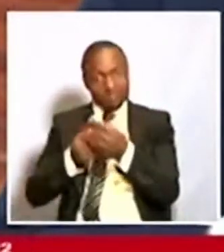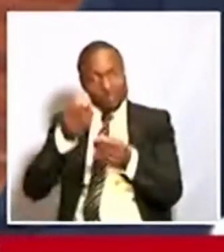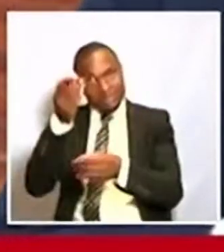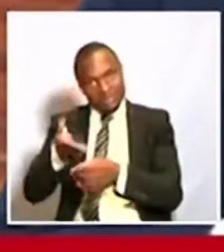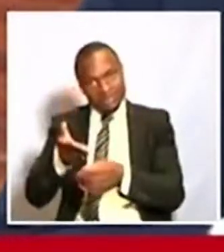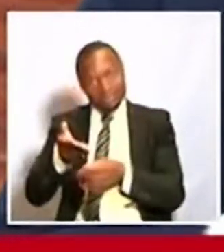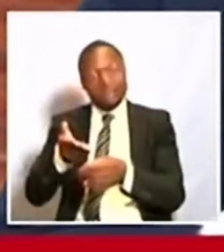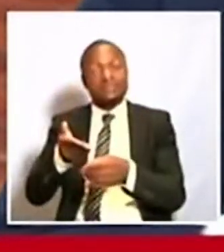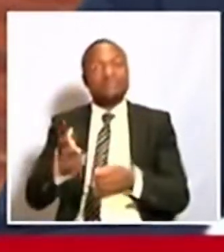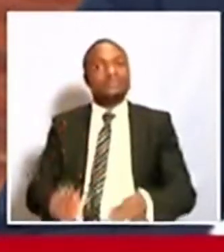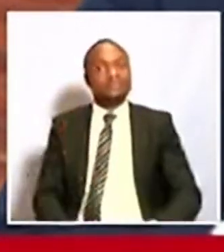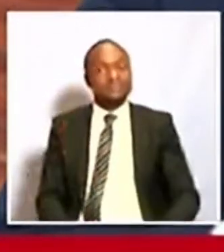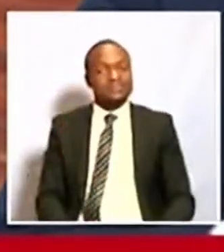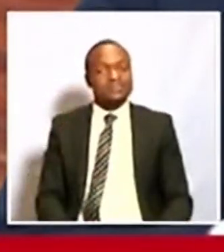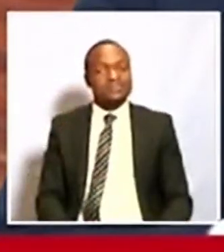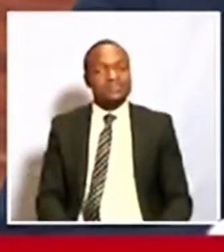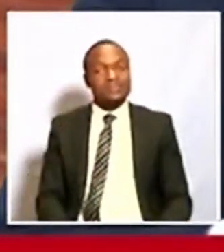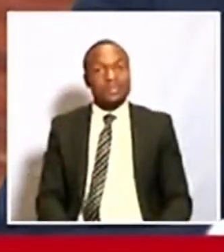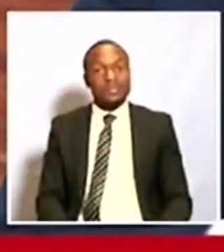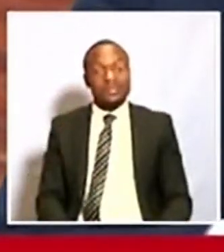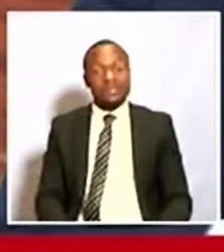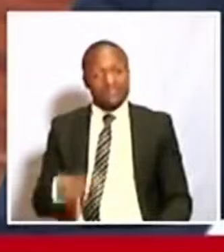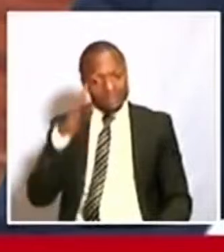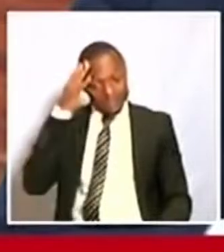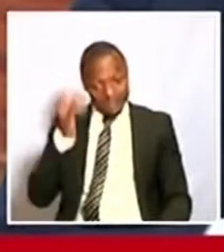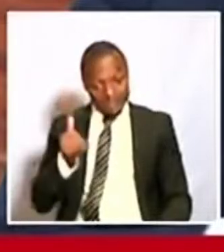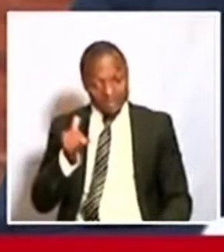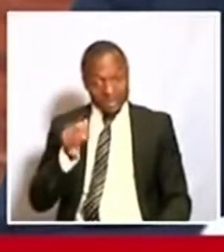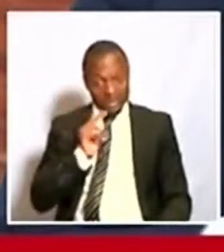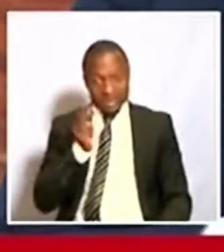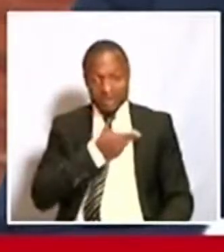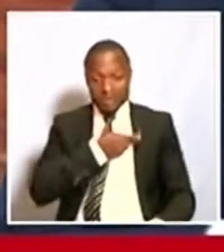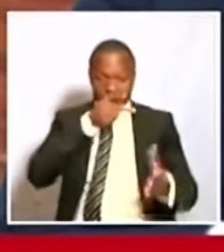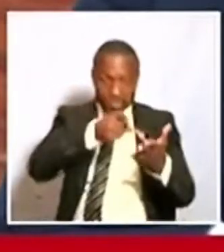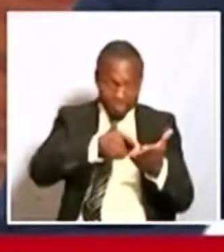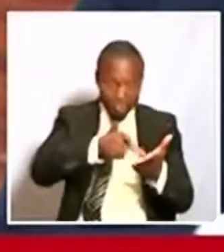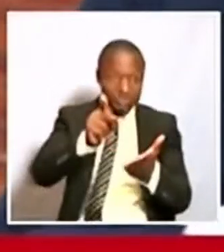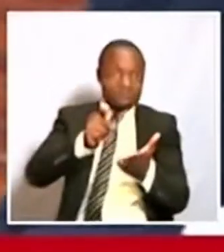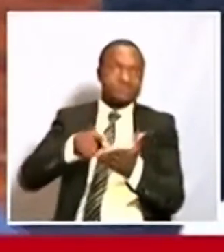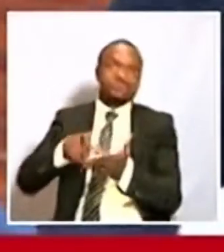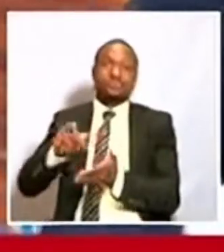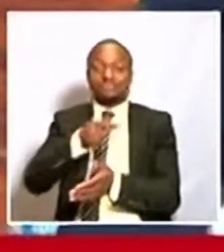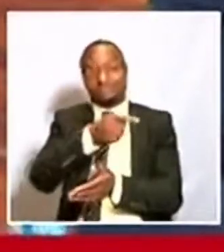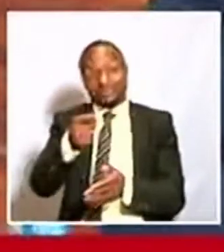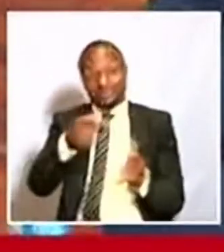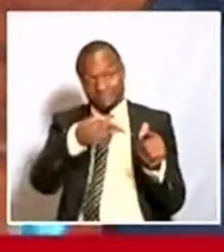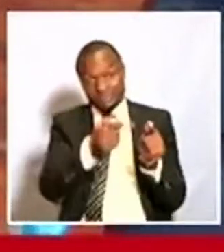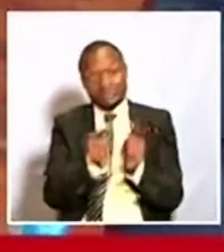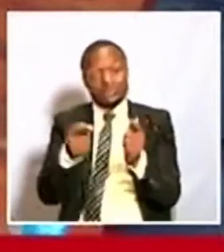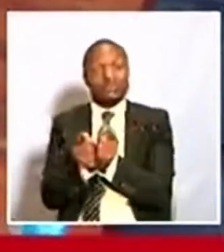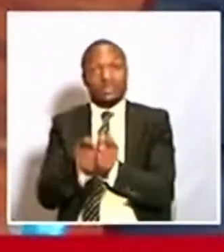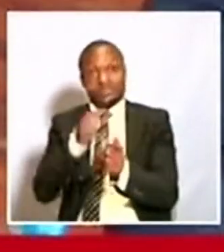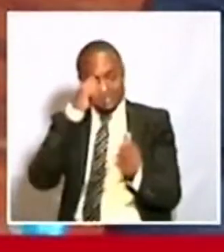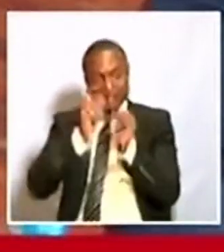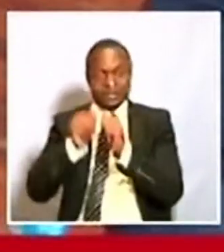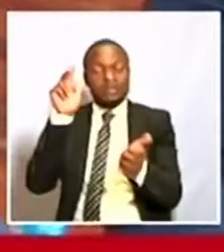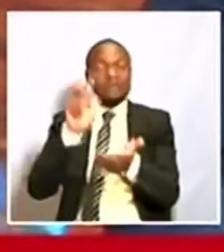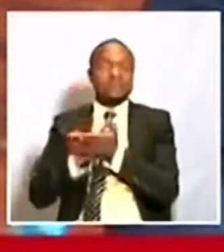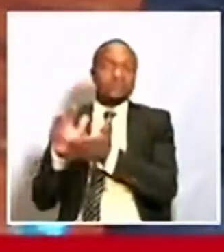that's the basis, Chair, under which they approved, and the minutes are there